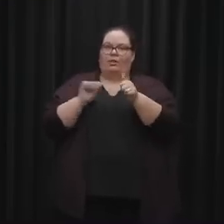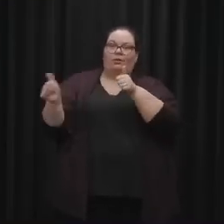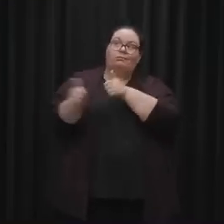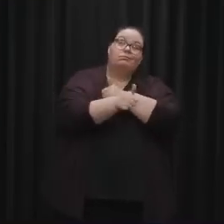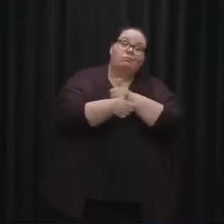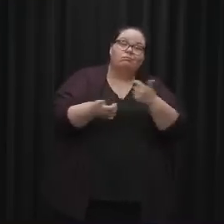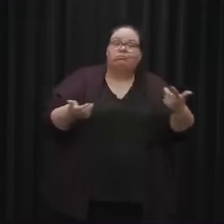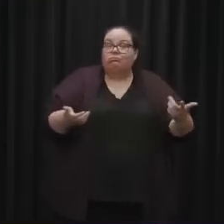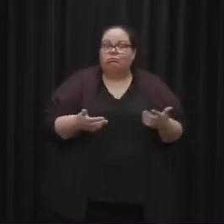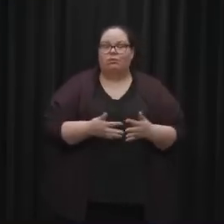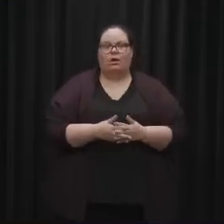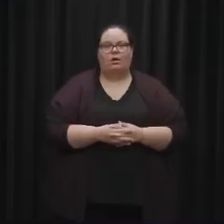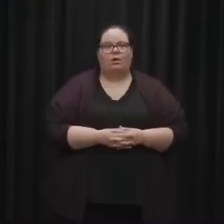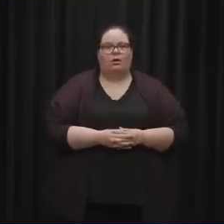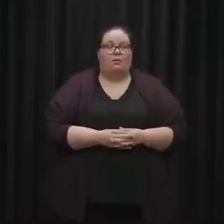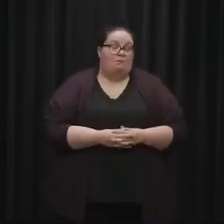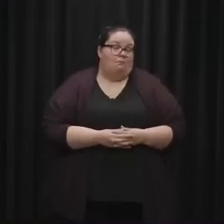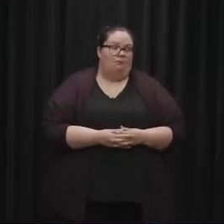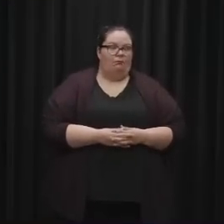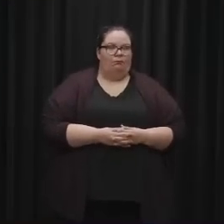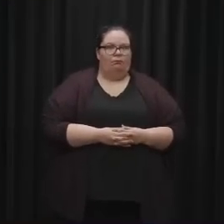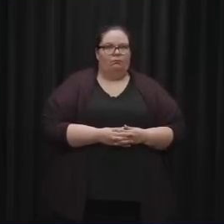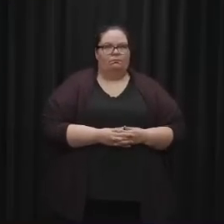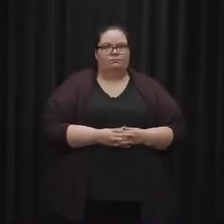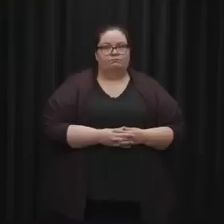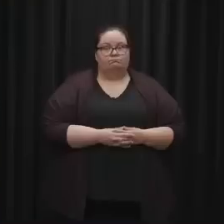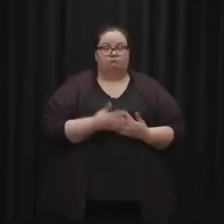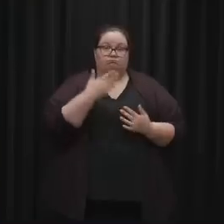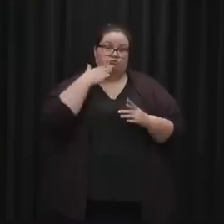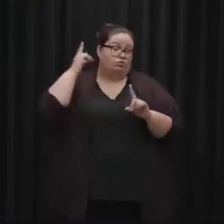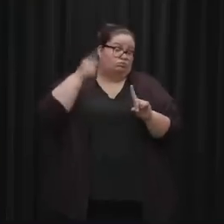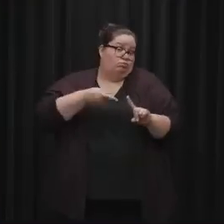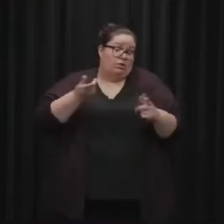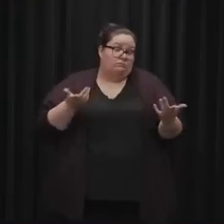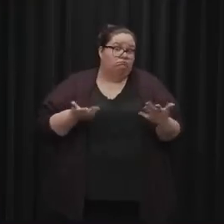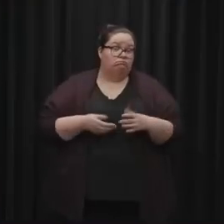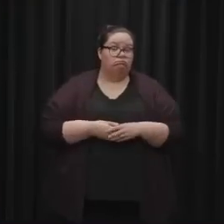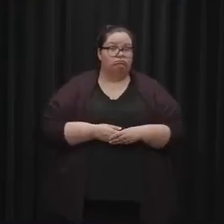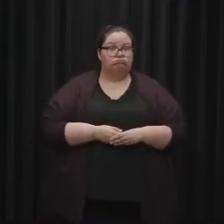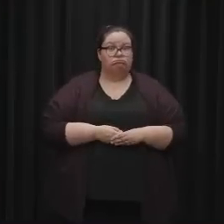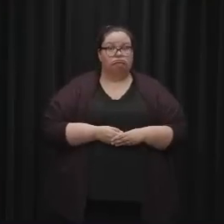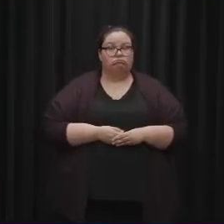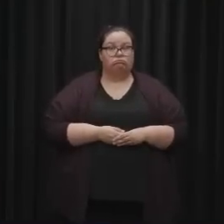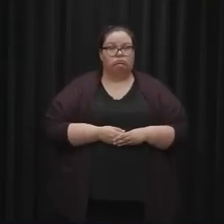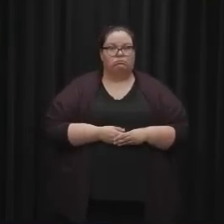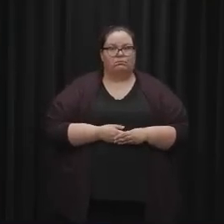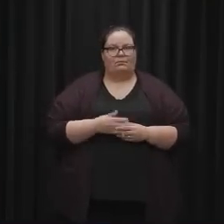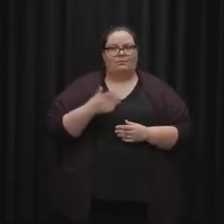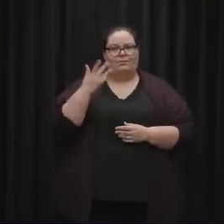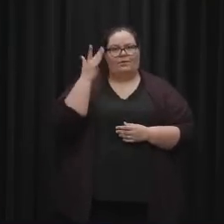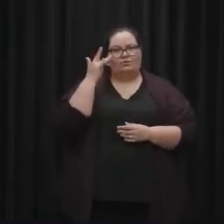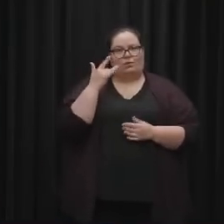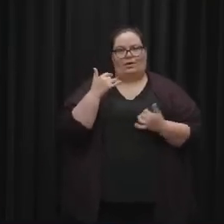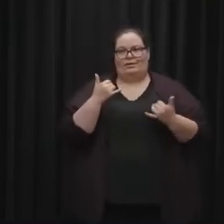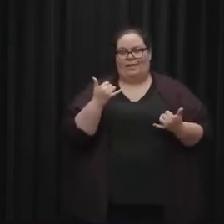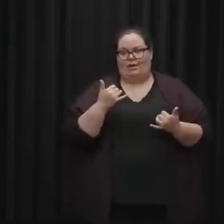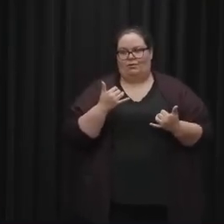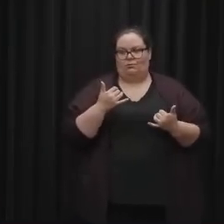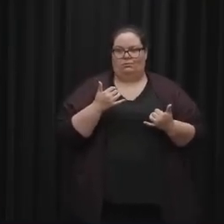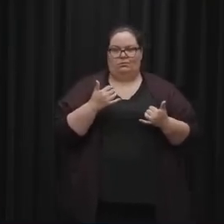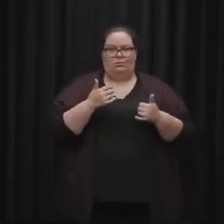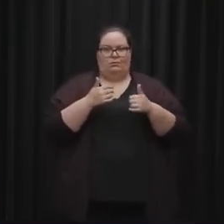issue? Well, I think if you, and it's a very valid point, because that's the reason that we're saying, do we jump